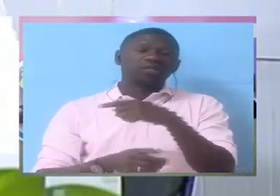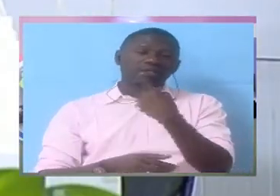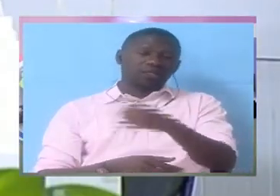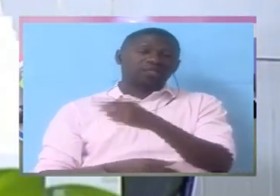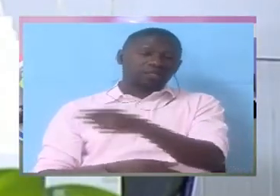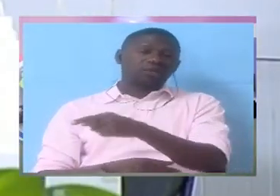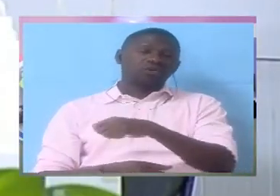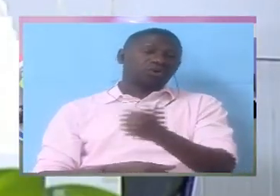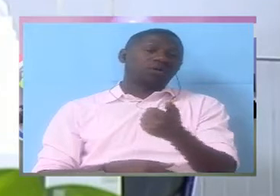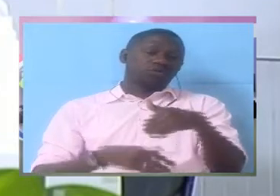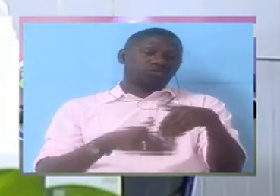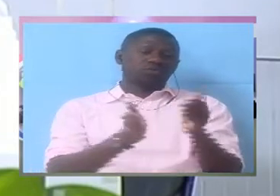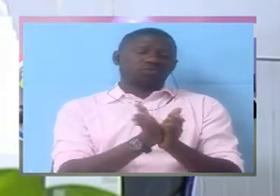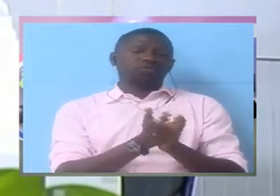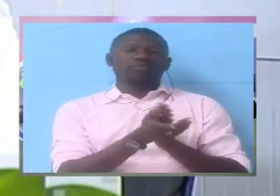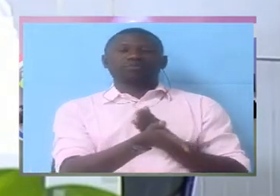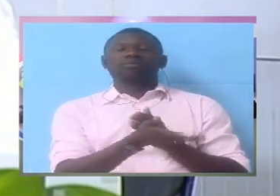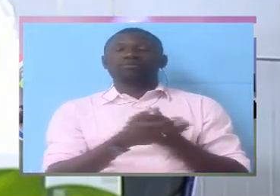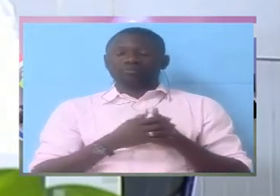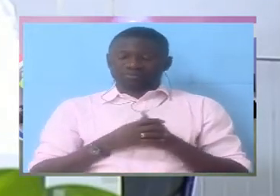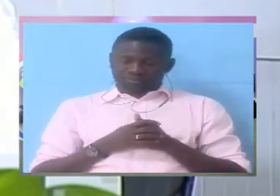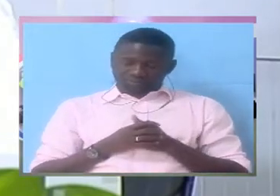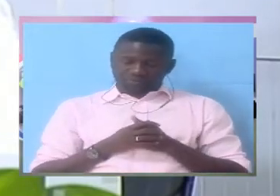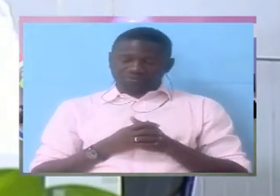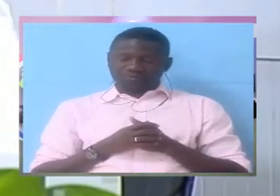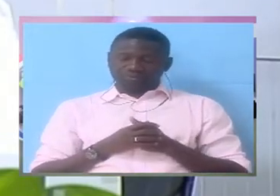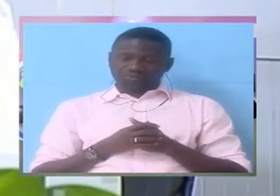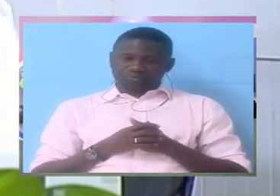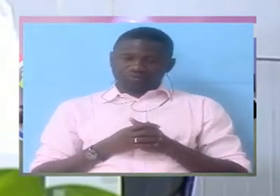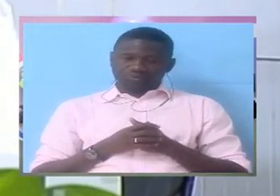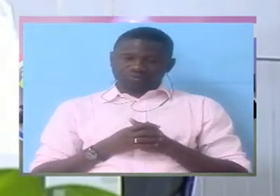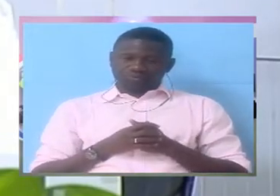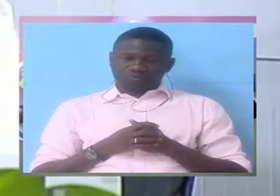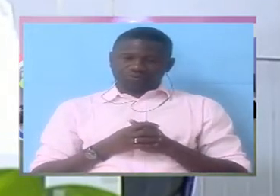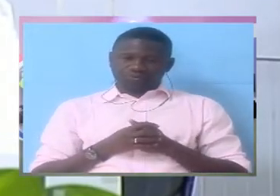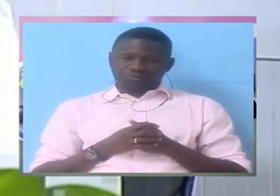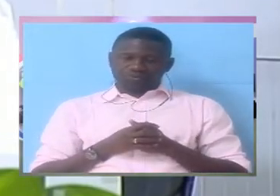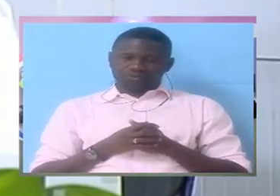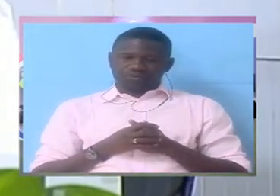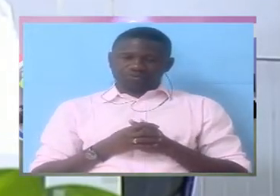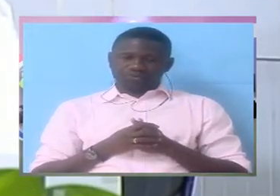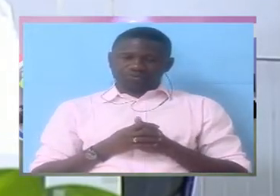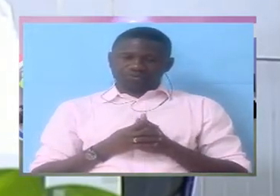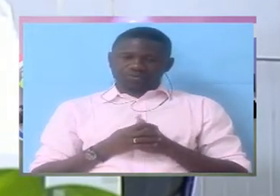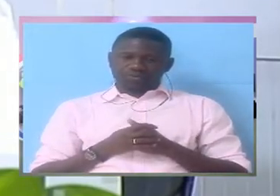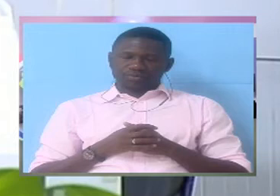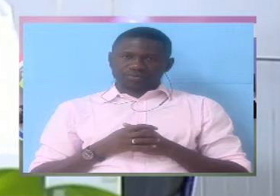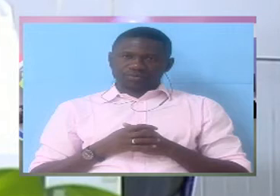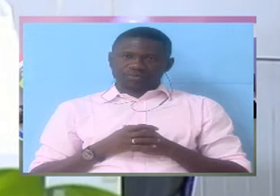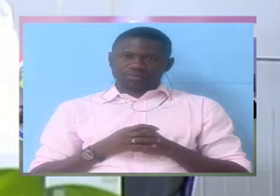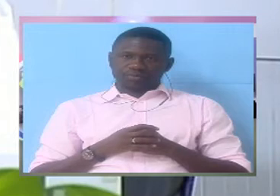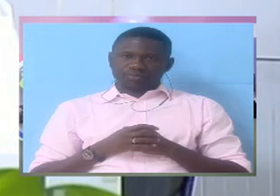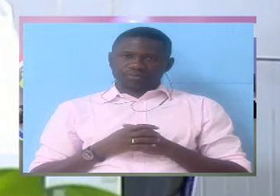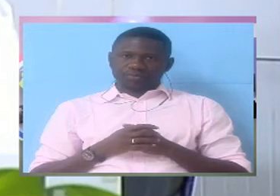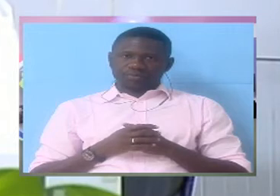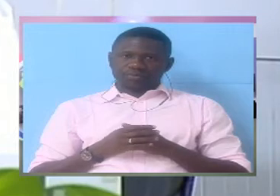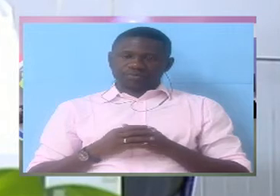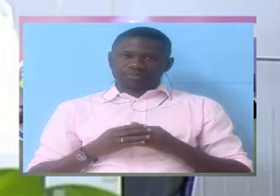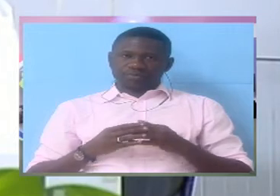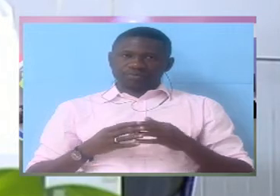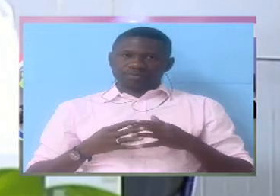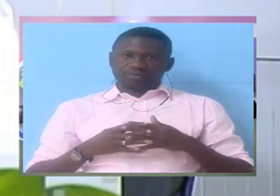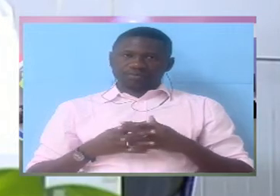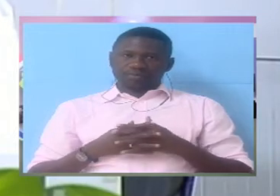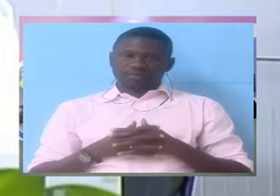counter-espionage. Director member do go tamandir nyala. A telebe sembo sort of katambi. Director member wale